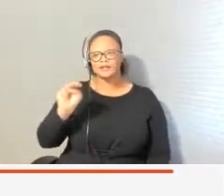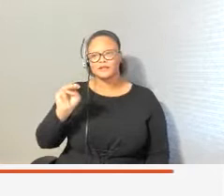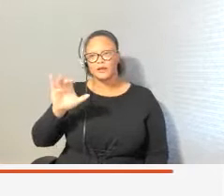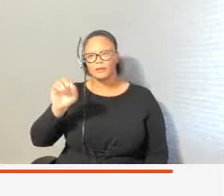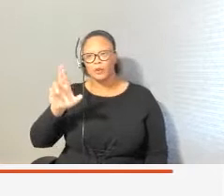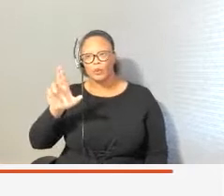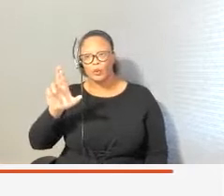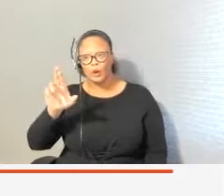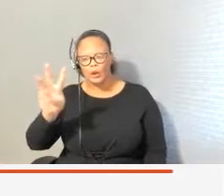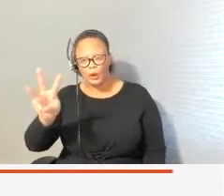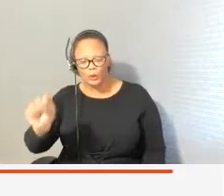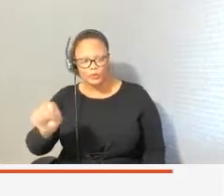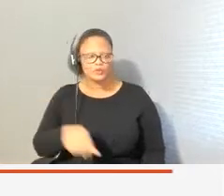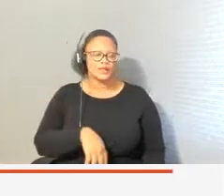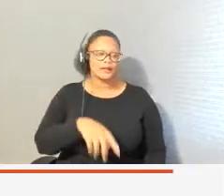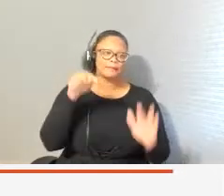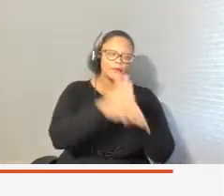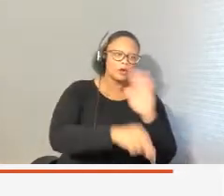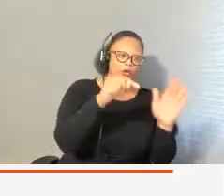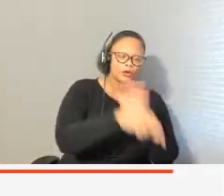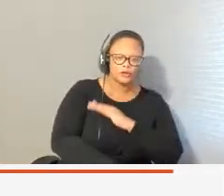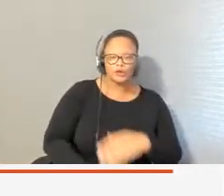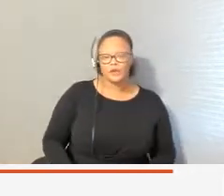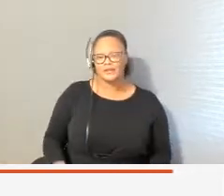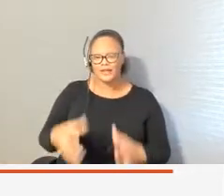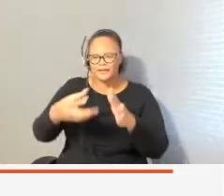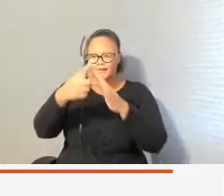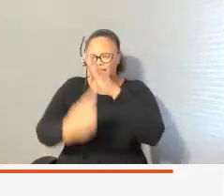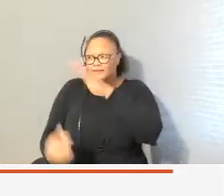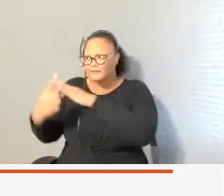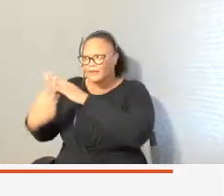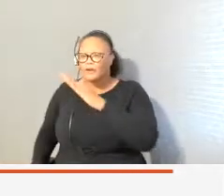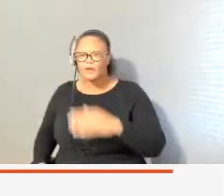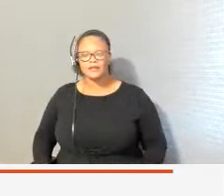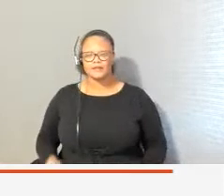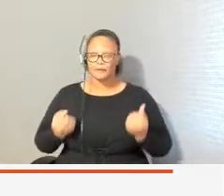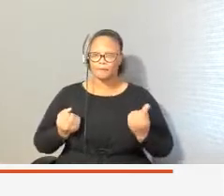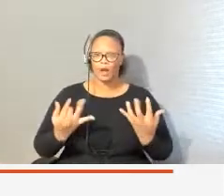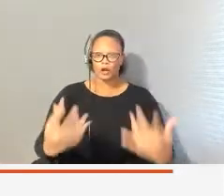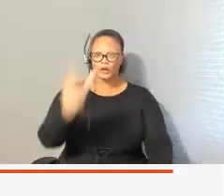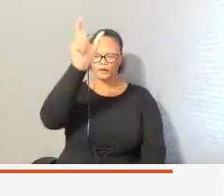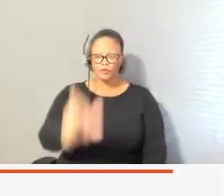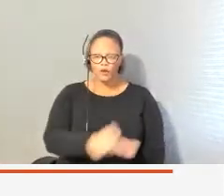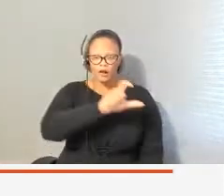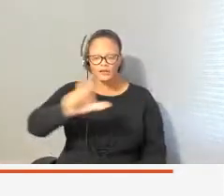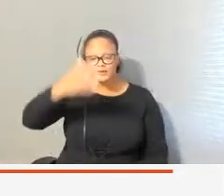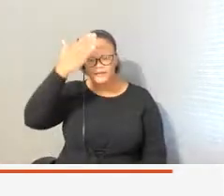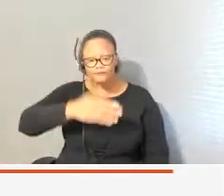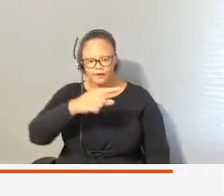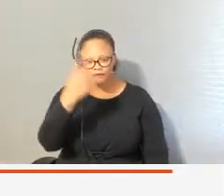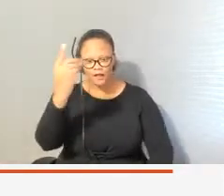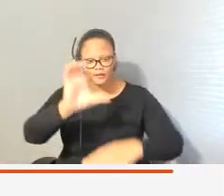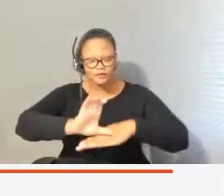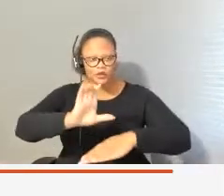and disappearances and burning crosses in front of our Black churches and in our homes, and how we have